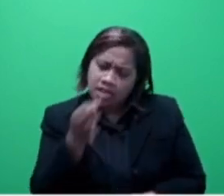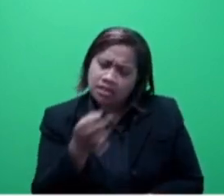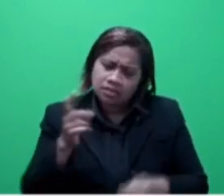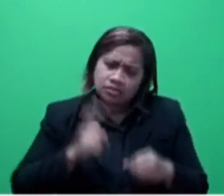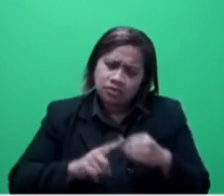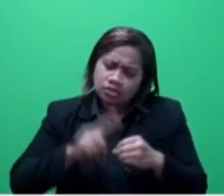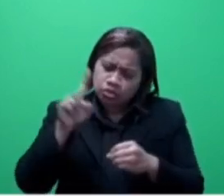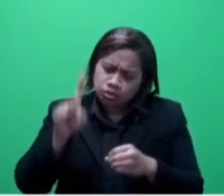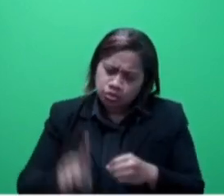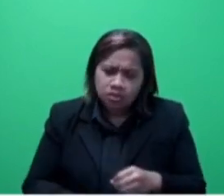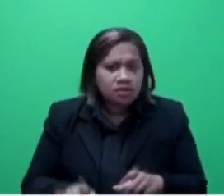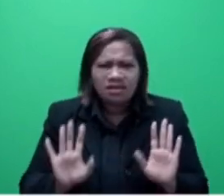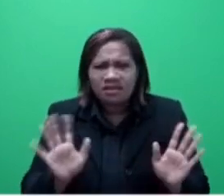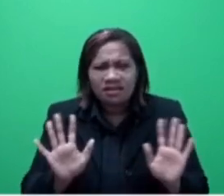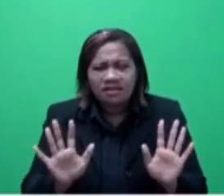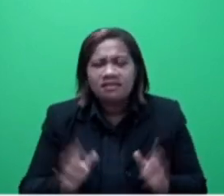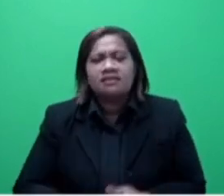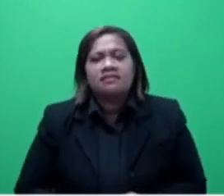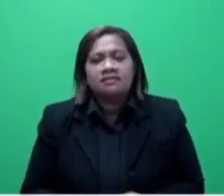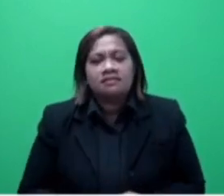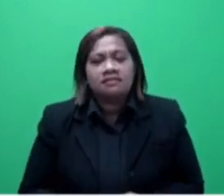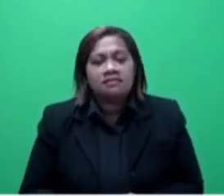these people.